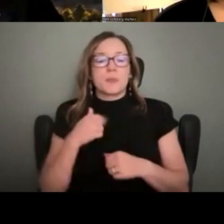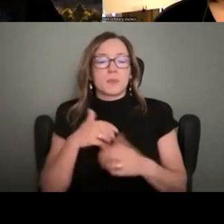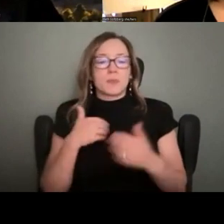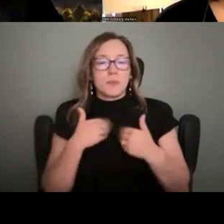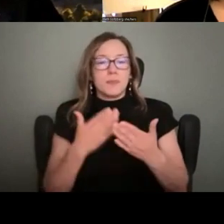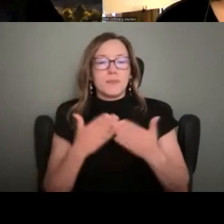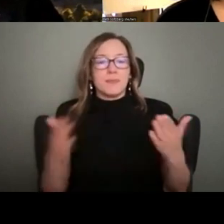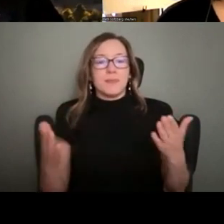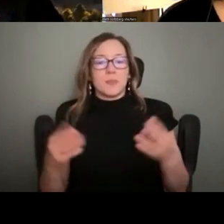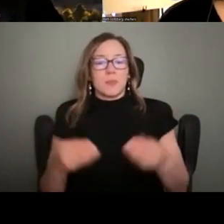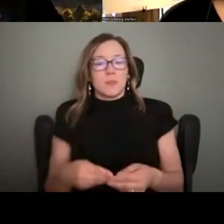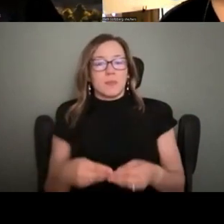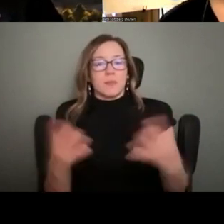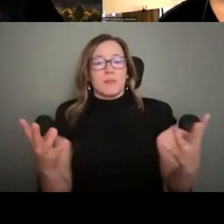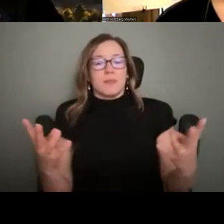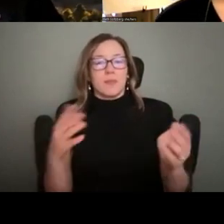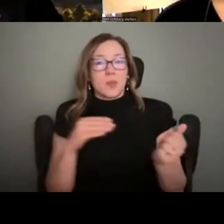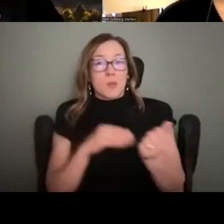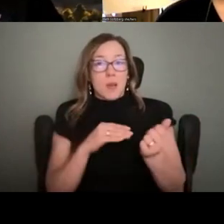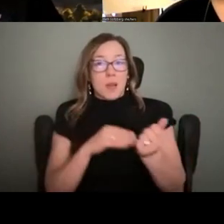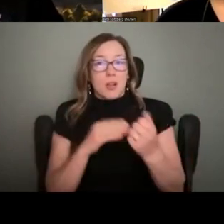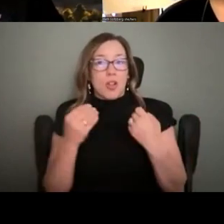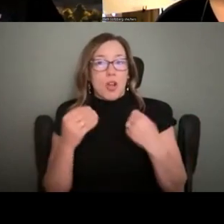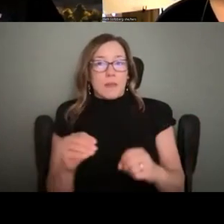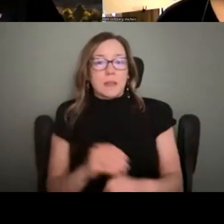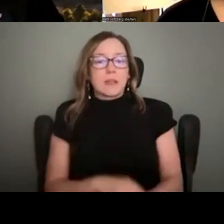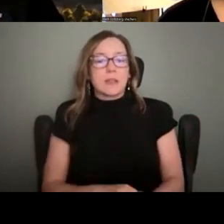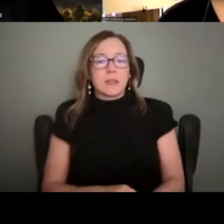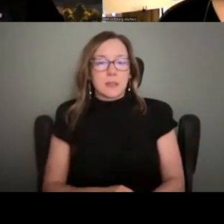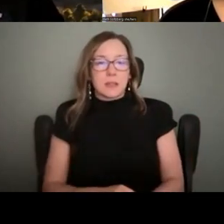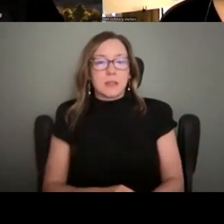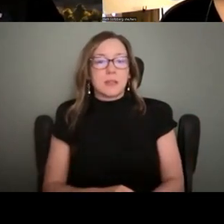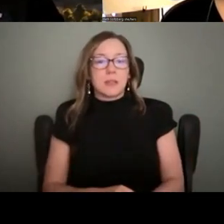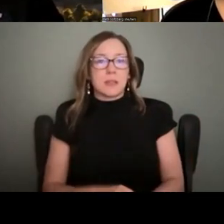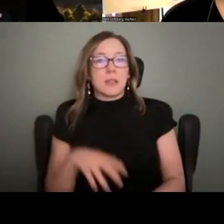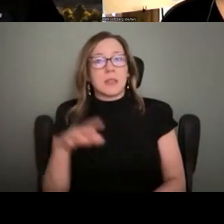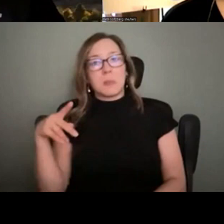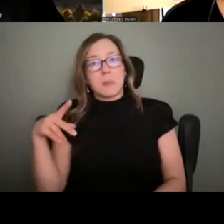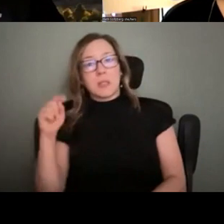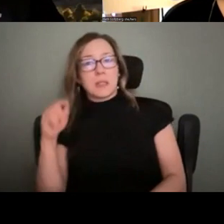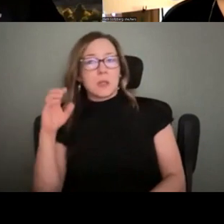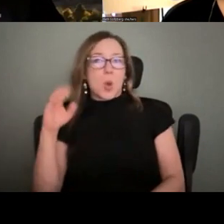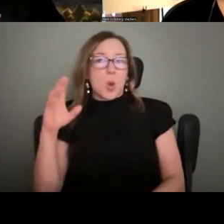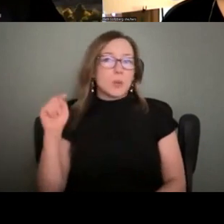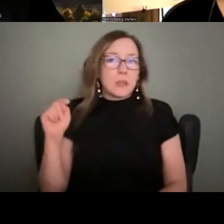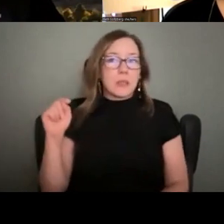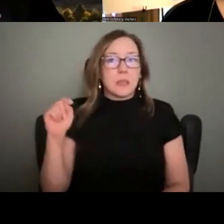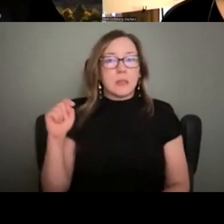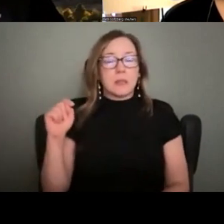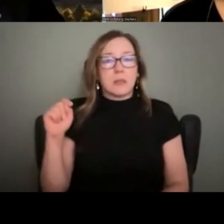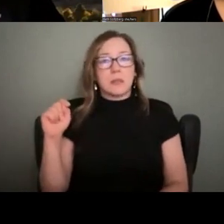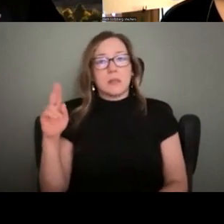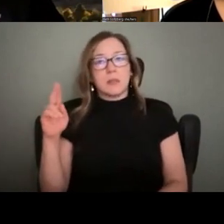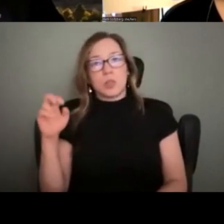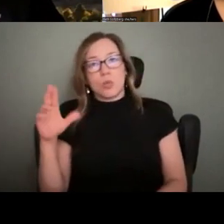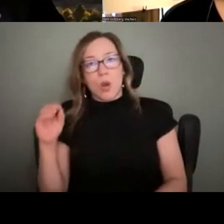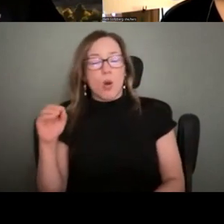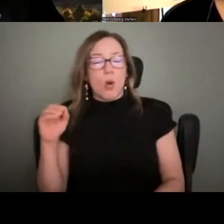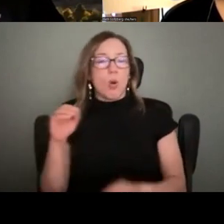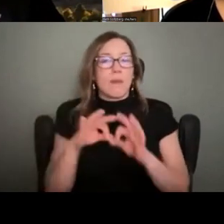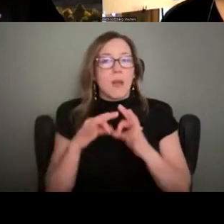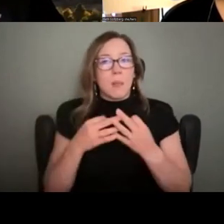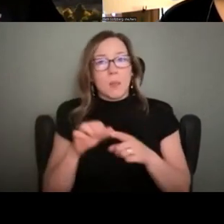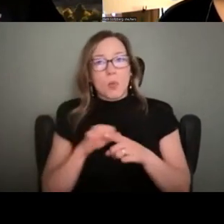we distribute to medical offices, PTs, OTs, neurologists, family practices, I